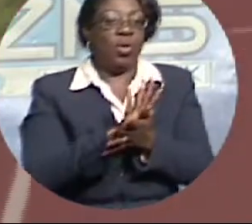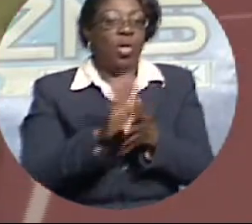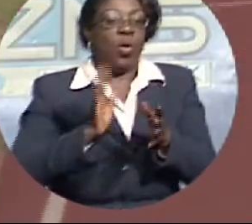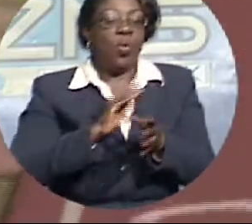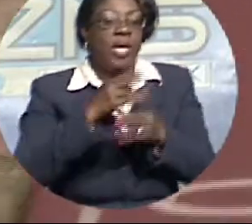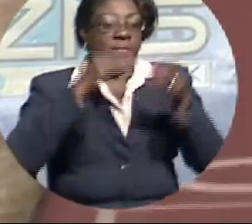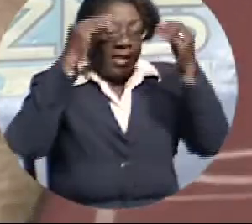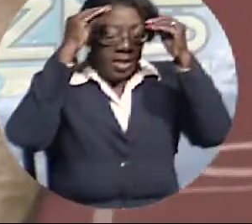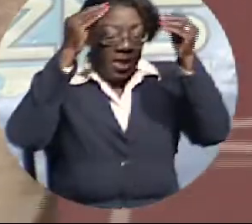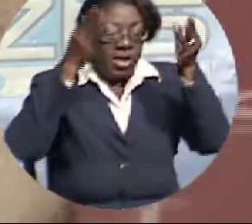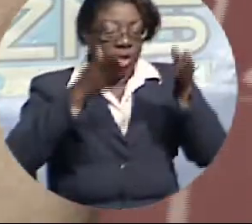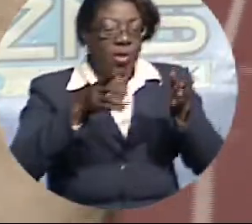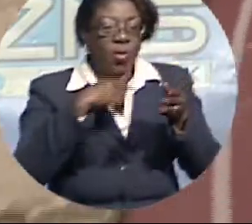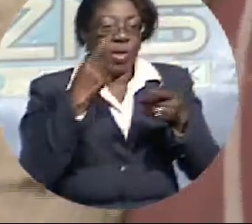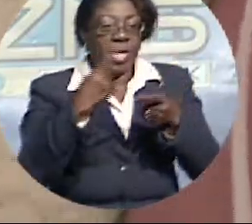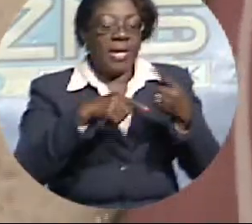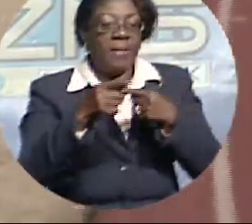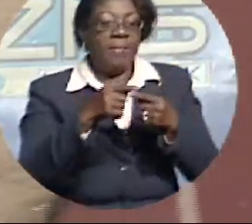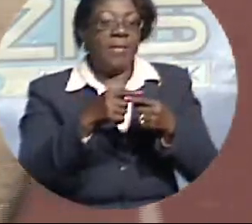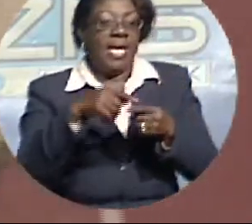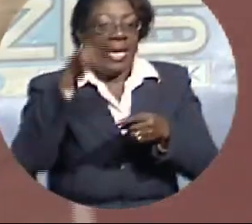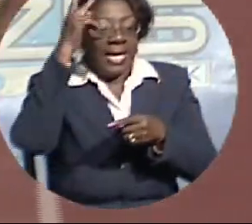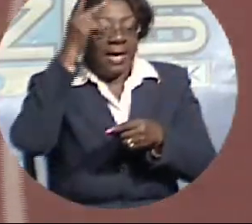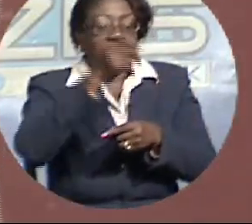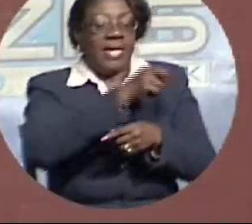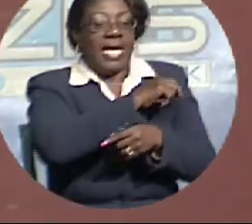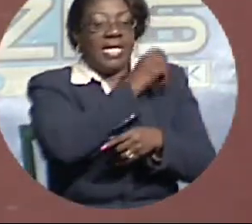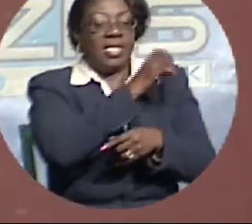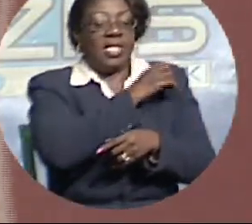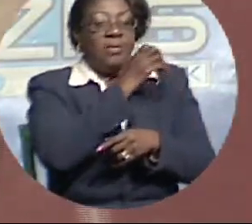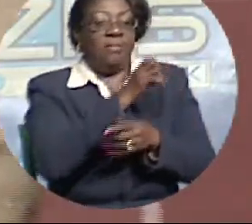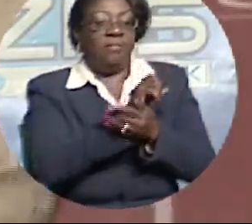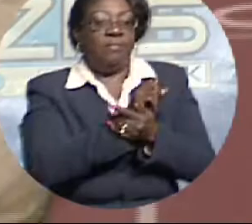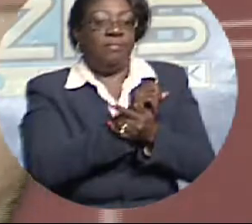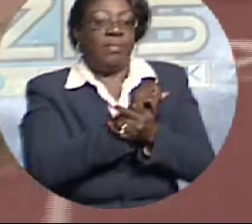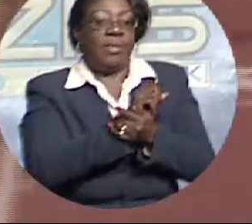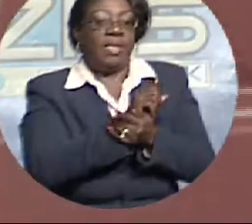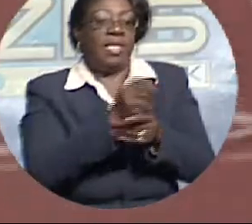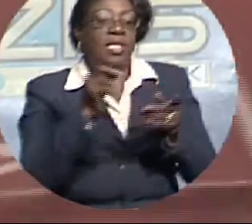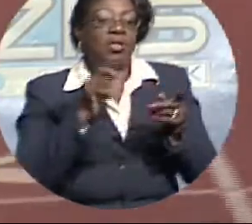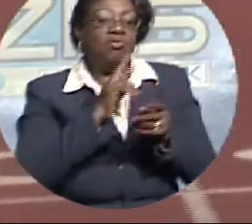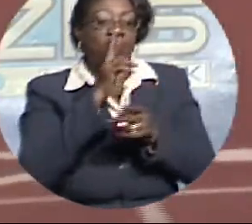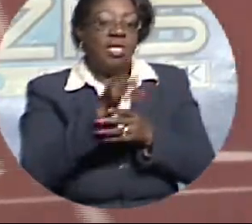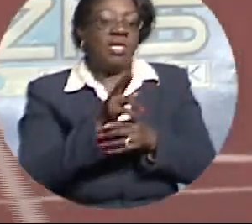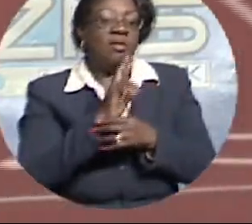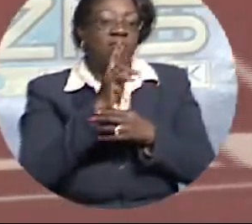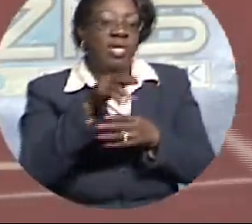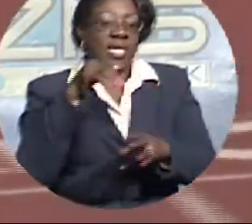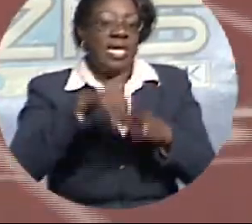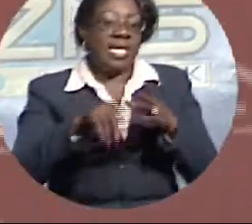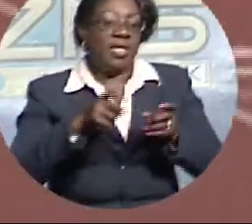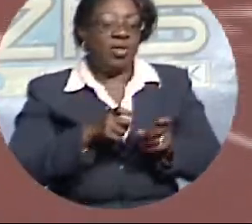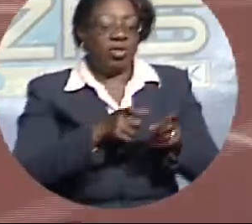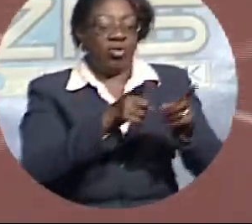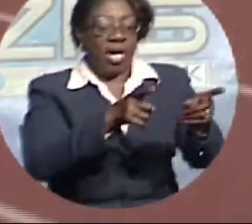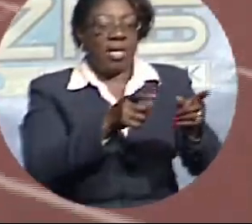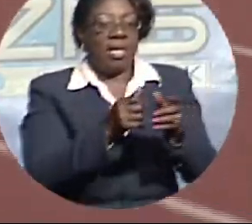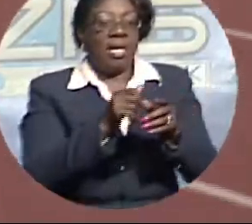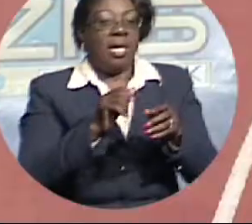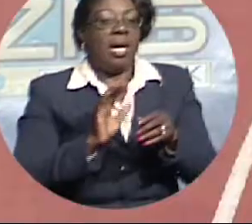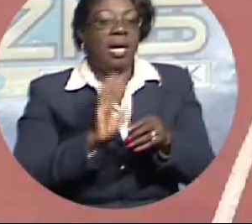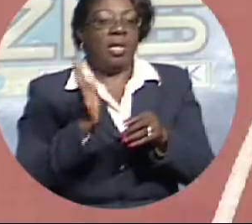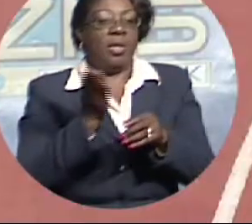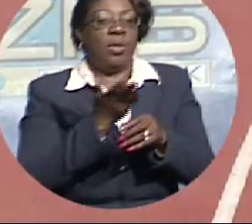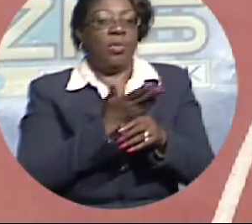teacher who came on board, Kevin Edgecombe from R&B Senior Master, and he's really, really into track. And with